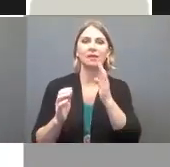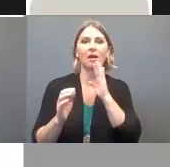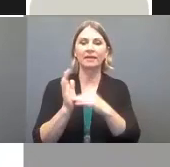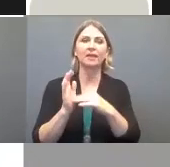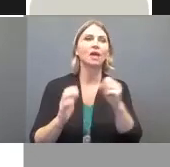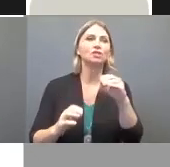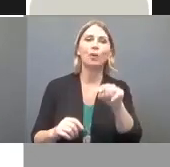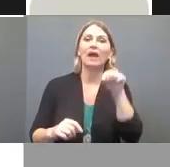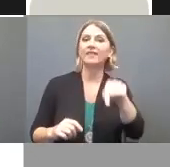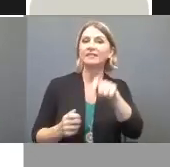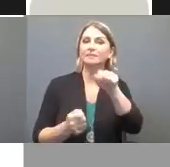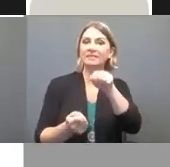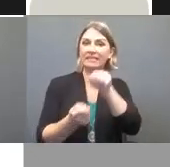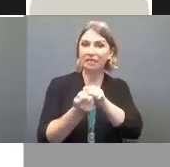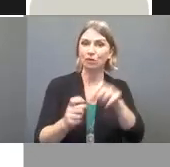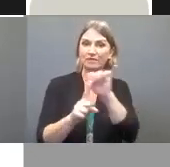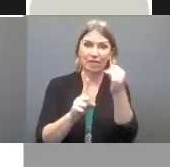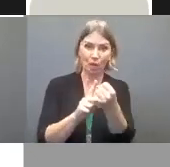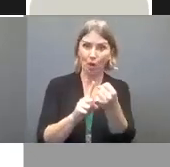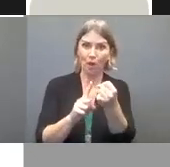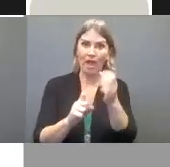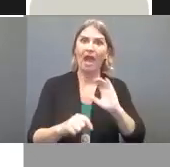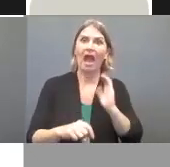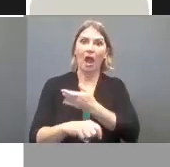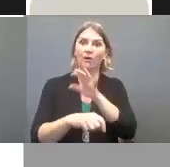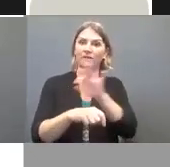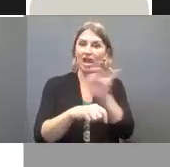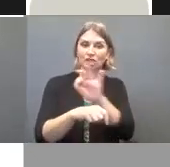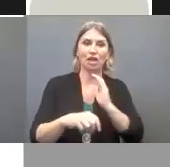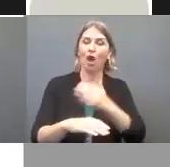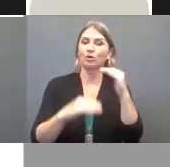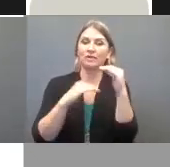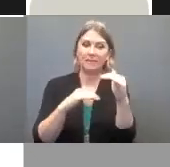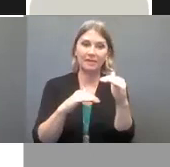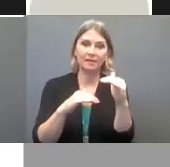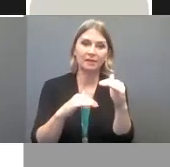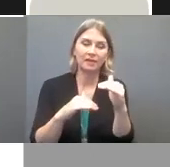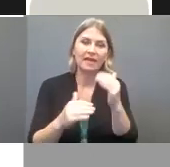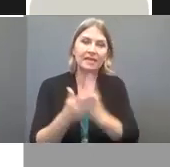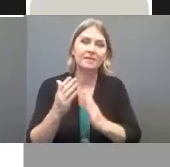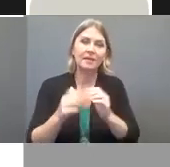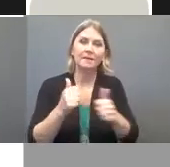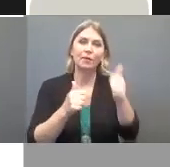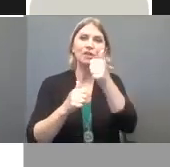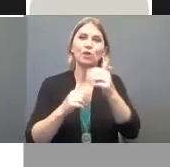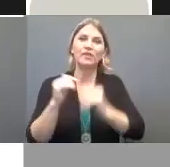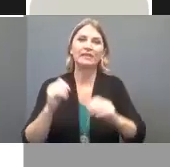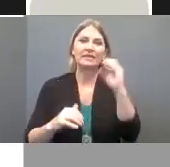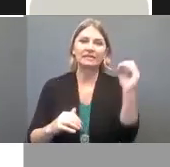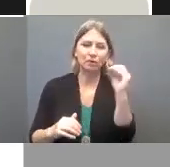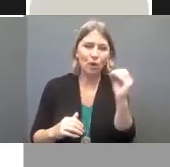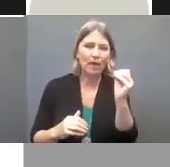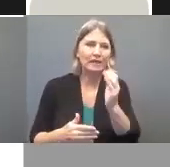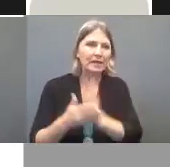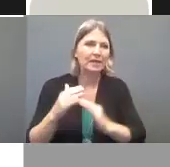But for this particular scenario, our function, our limit has to become something greater than 0 and something less than infinity.